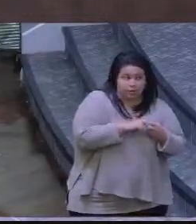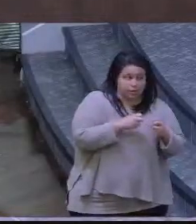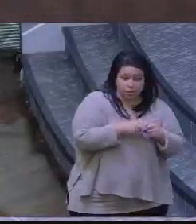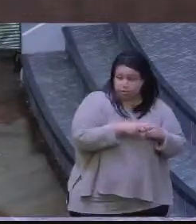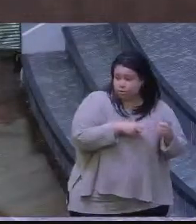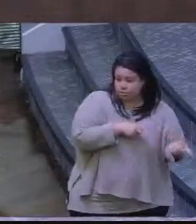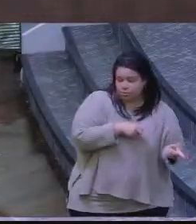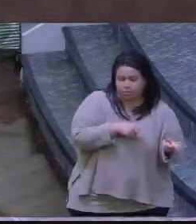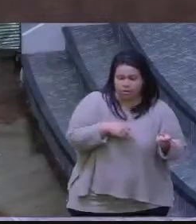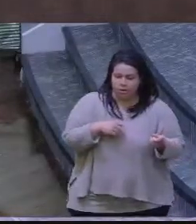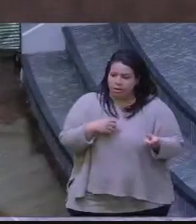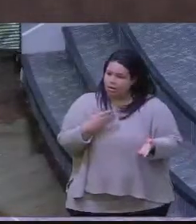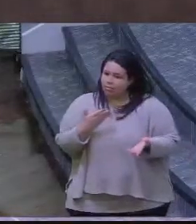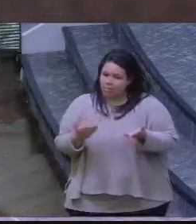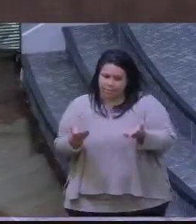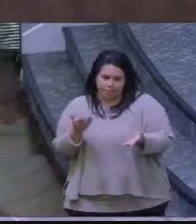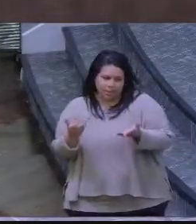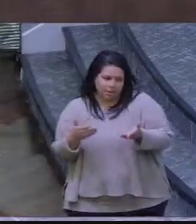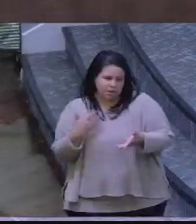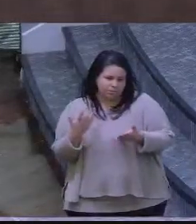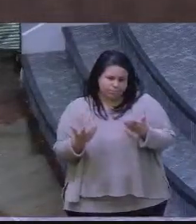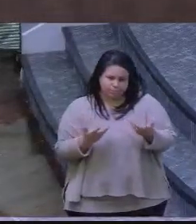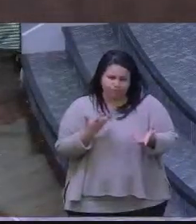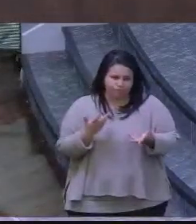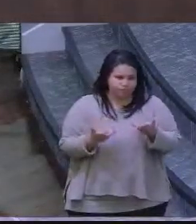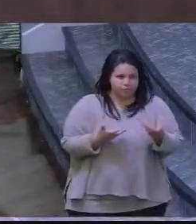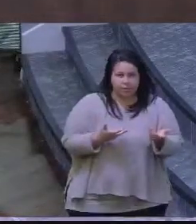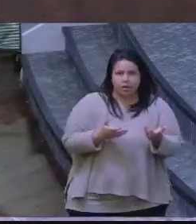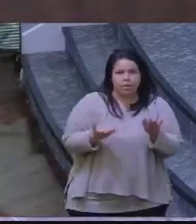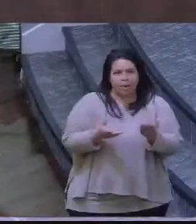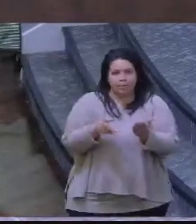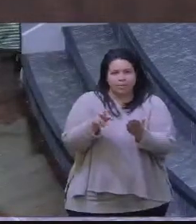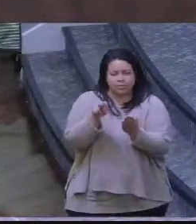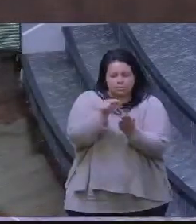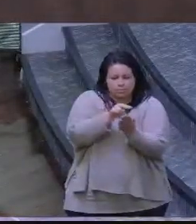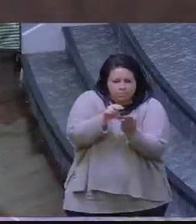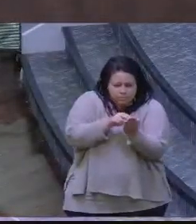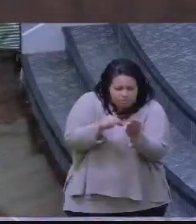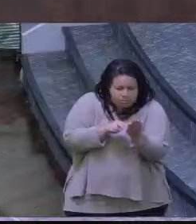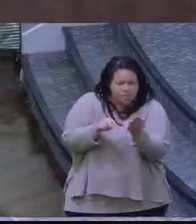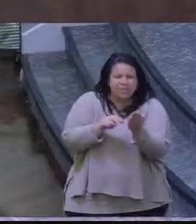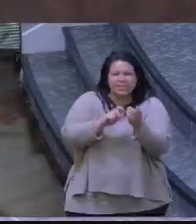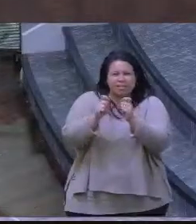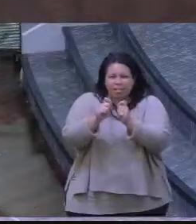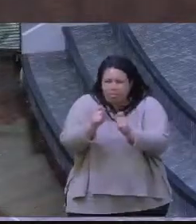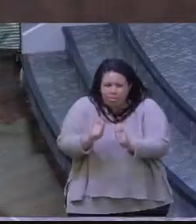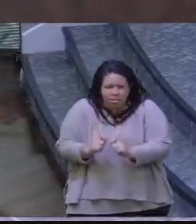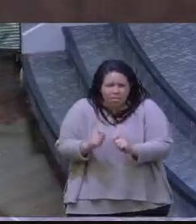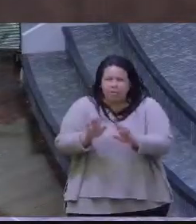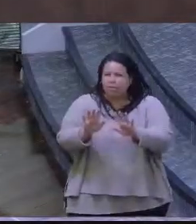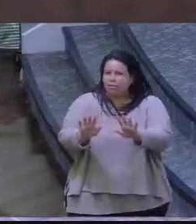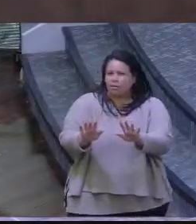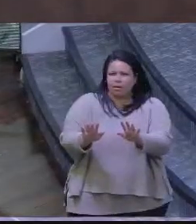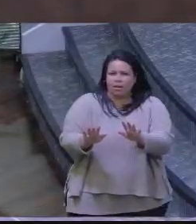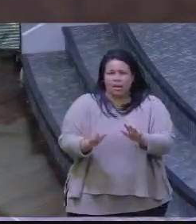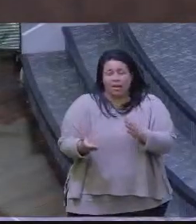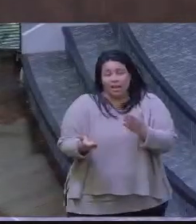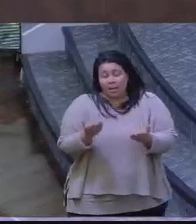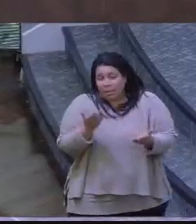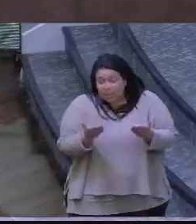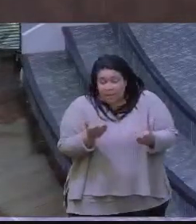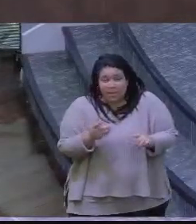a matter of just sort of combing through and restructuring, I don't know. I know that's operations, but I really would like to